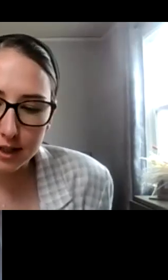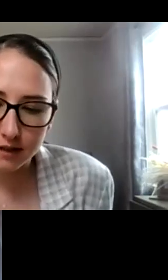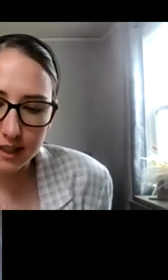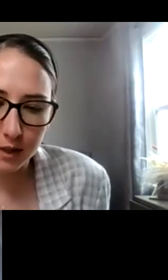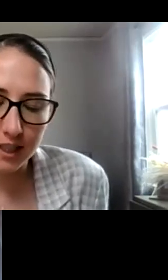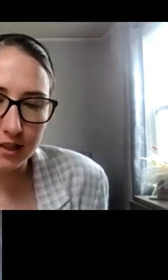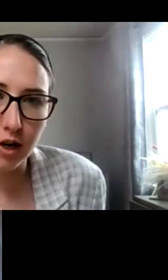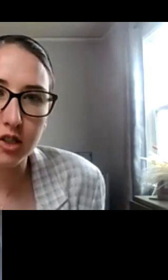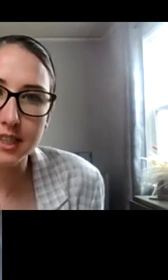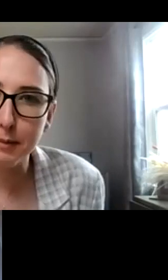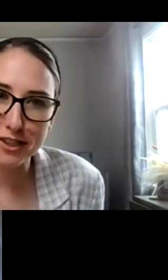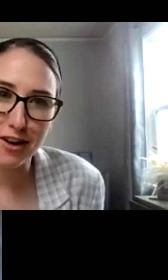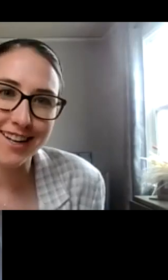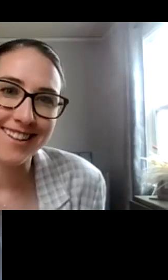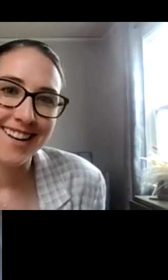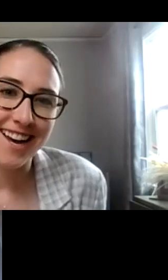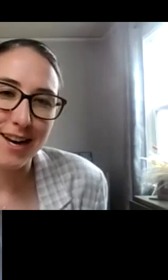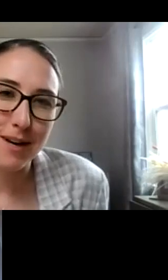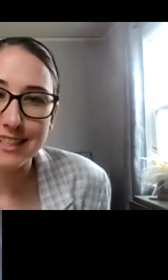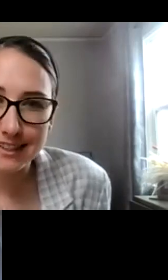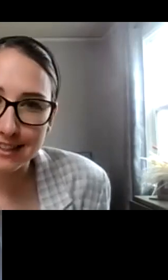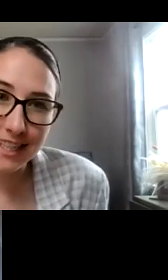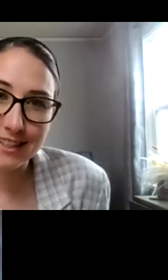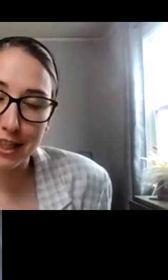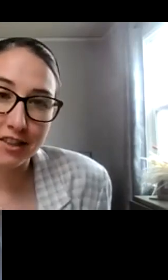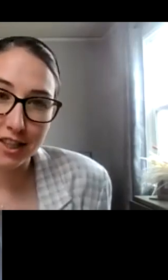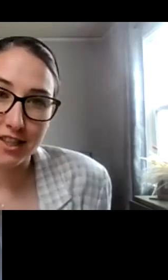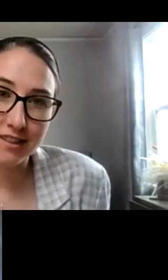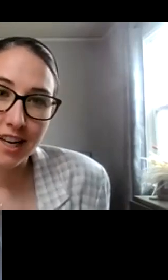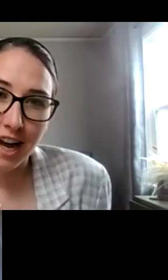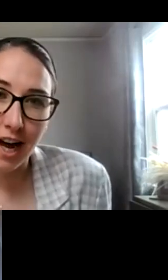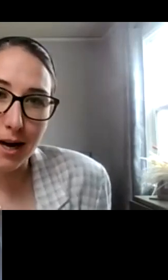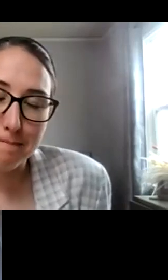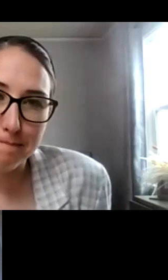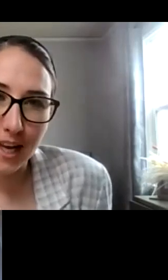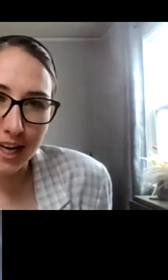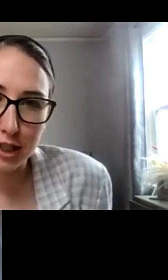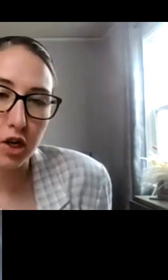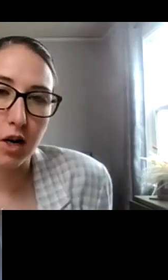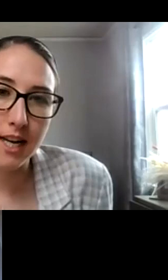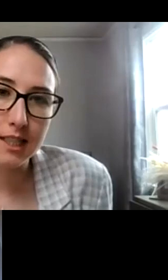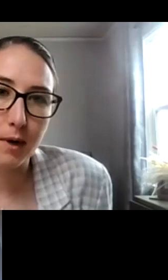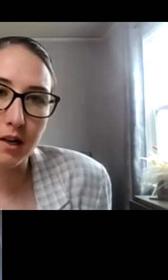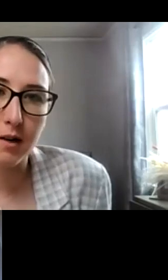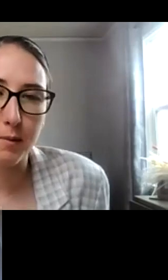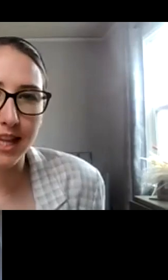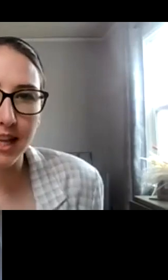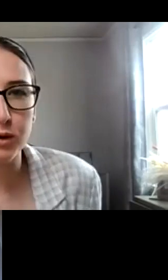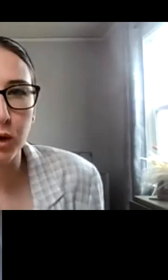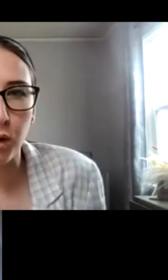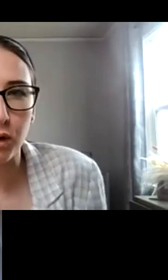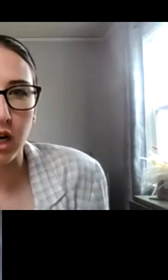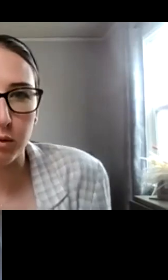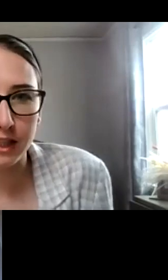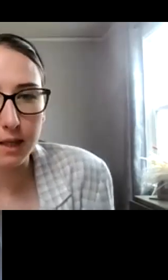that these service plans aren't just based on assessed needs that a clinician has determined, but then